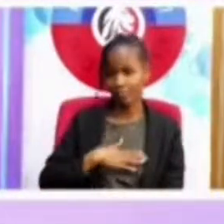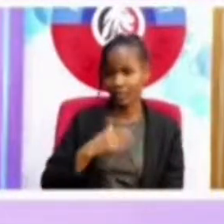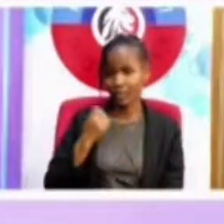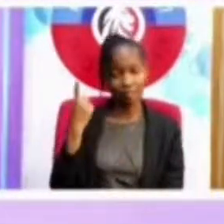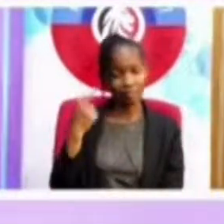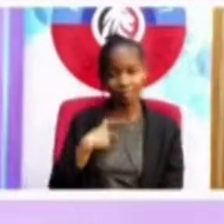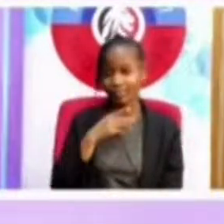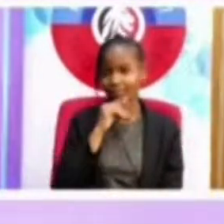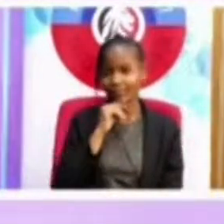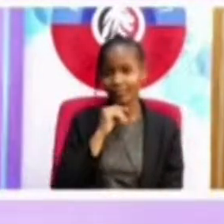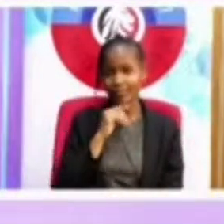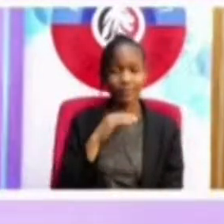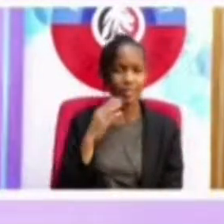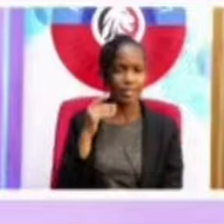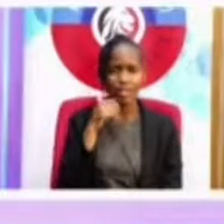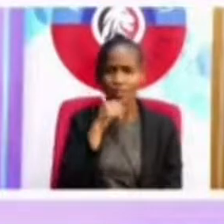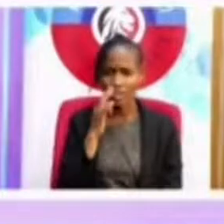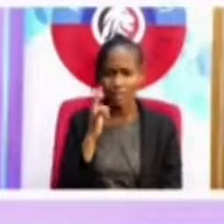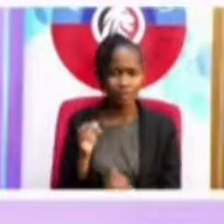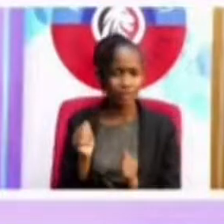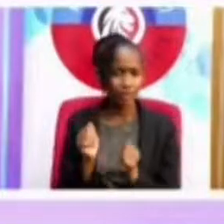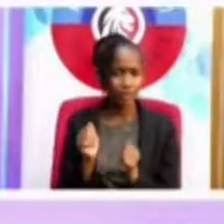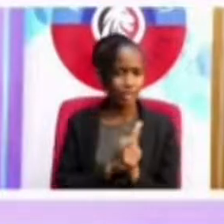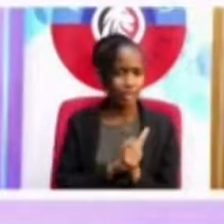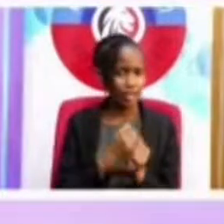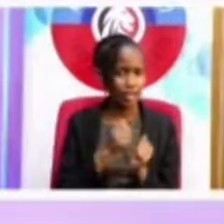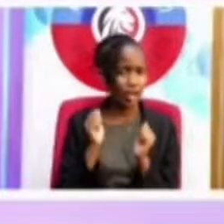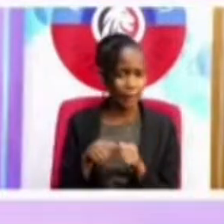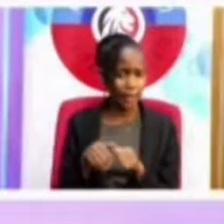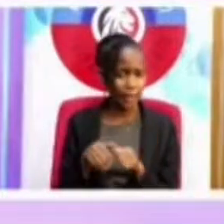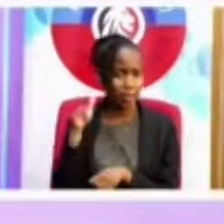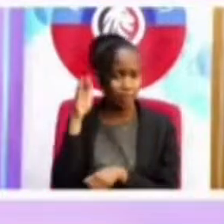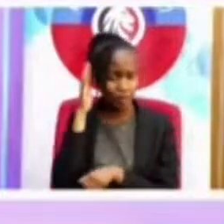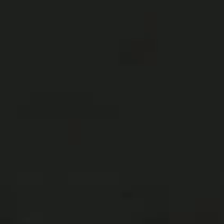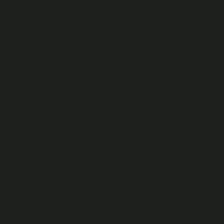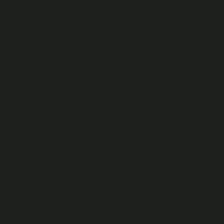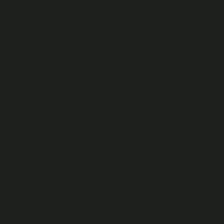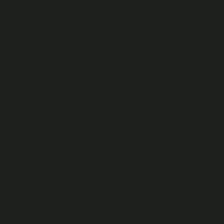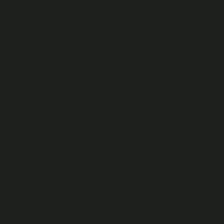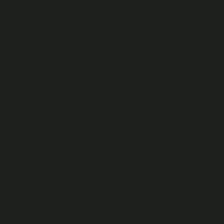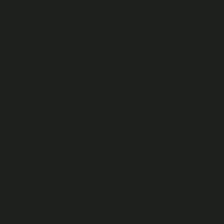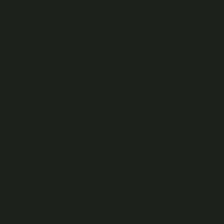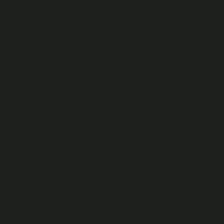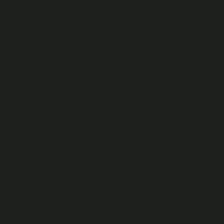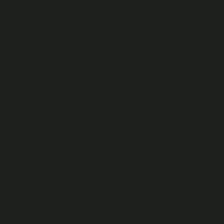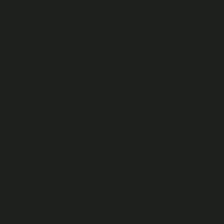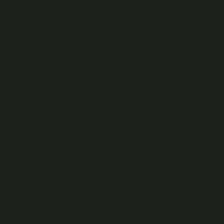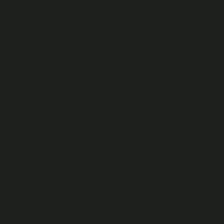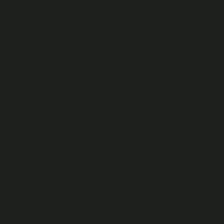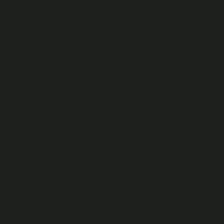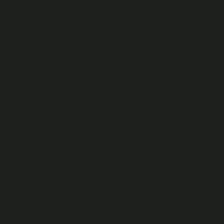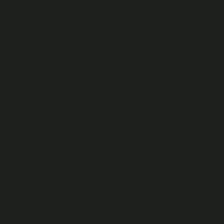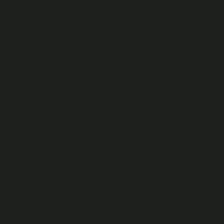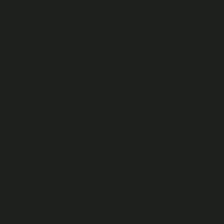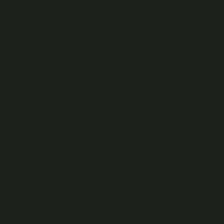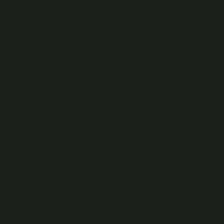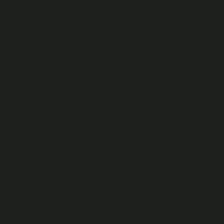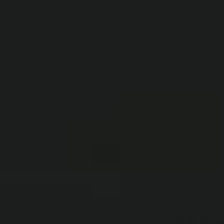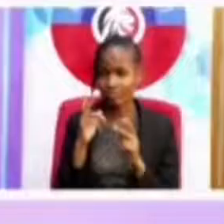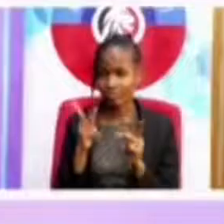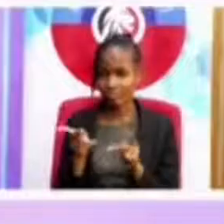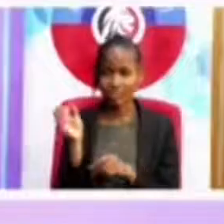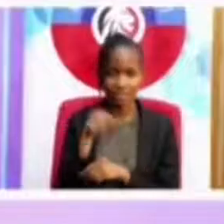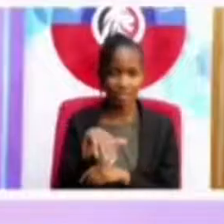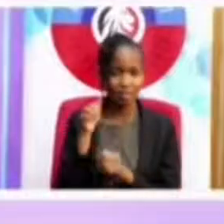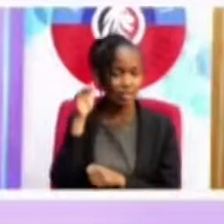I wonder if you're still with us and if you can hear me. Yes, I can hear you. Great, sir. I have a question for